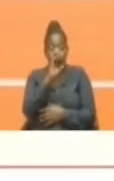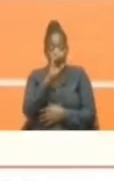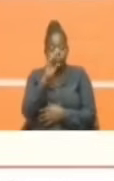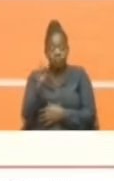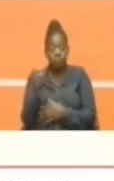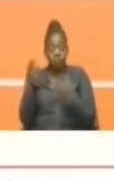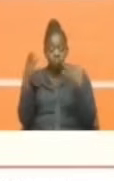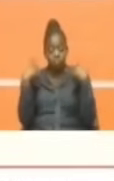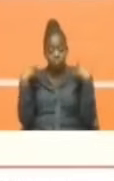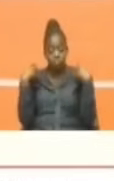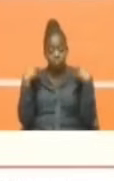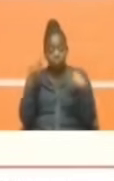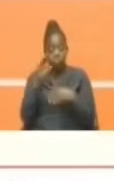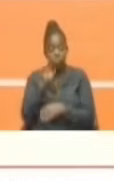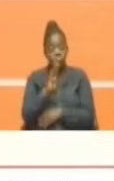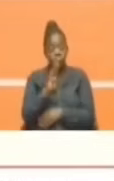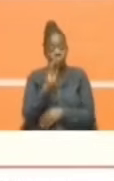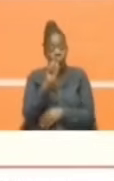sports betting,